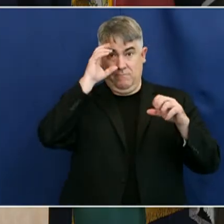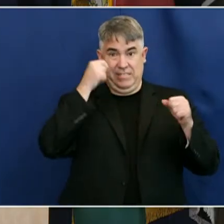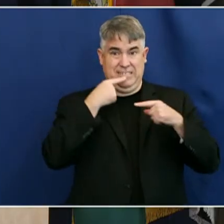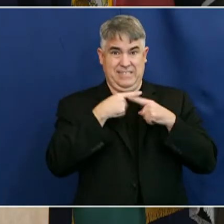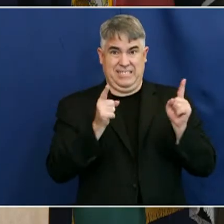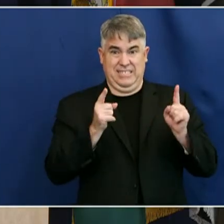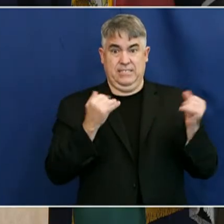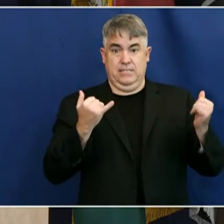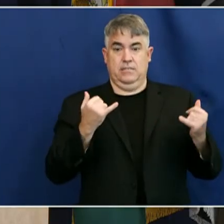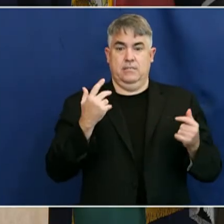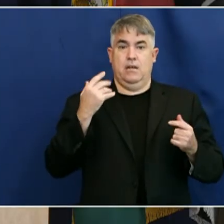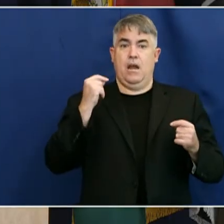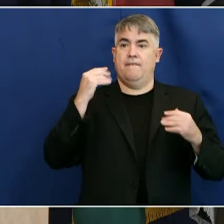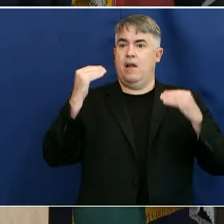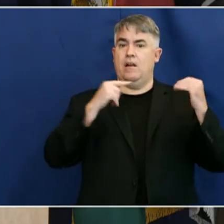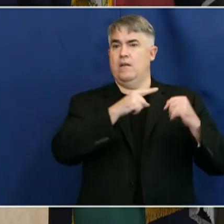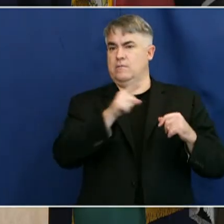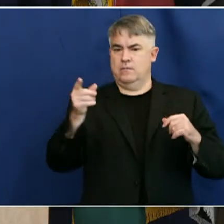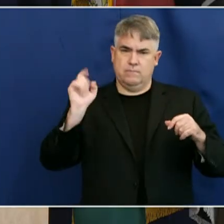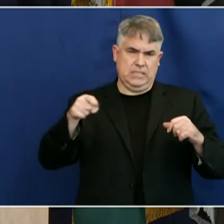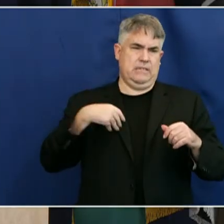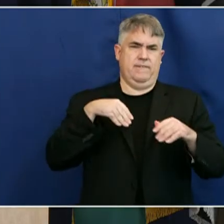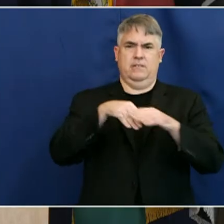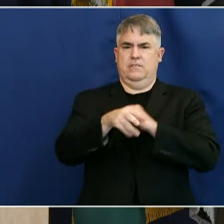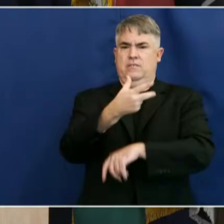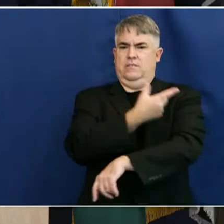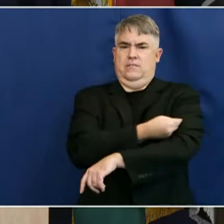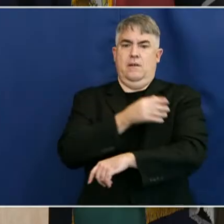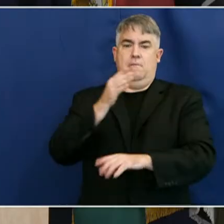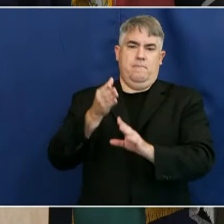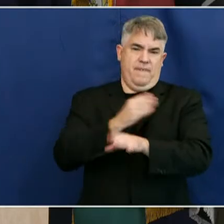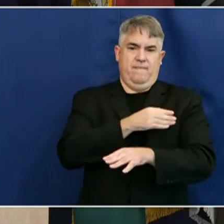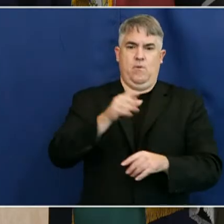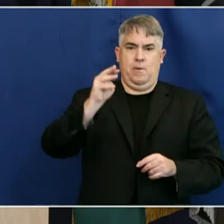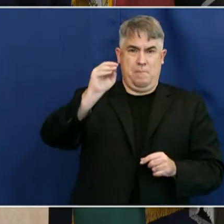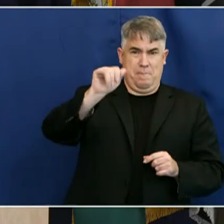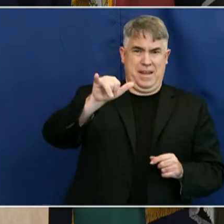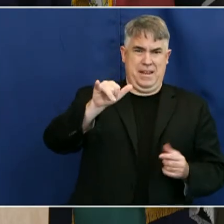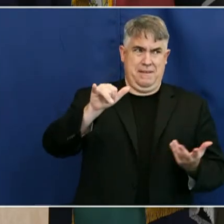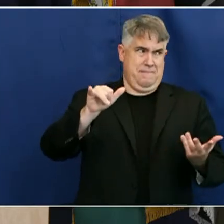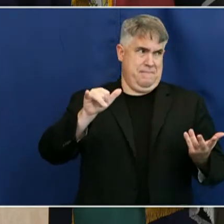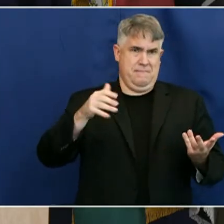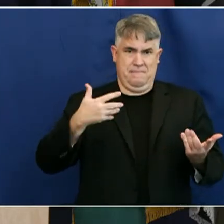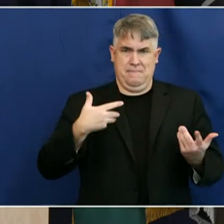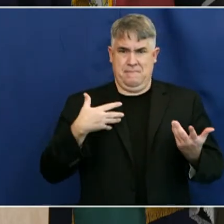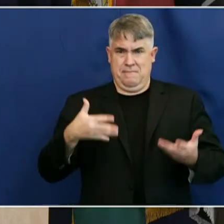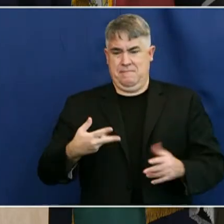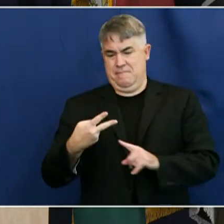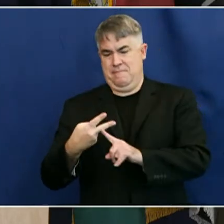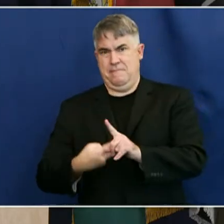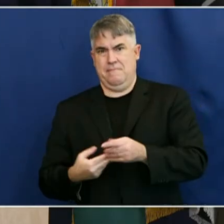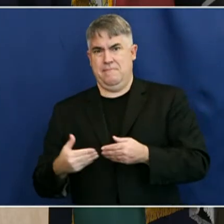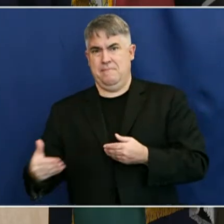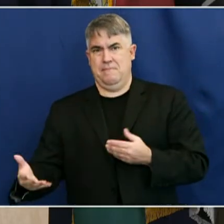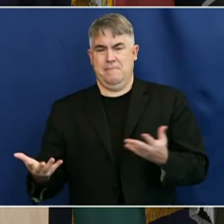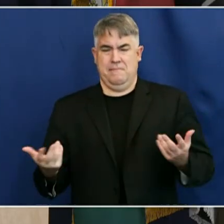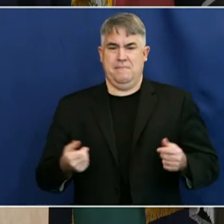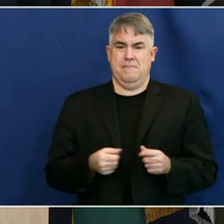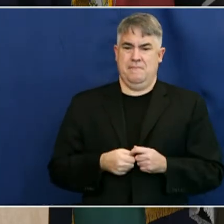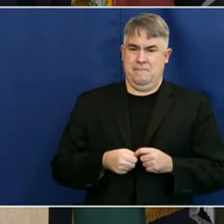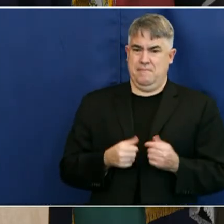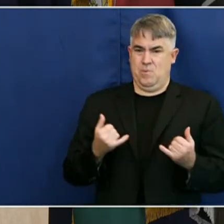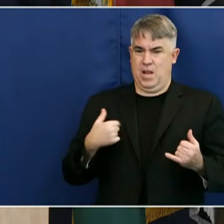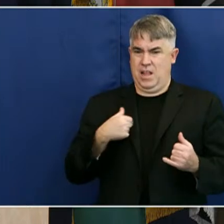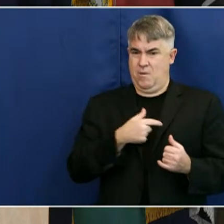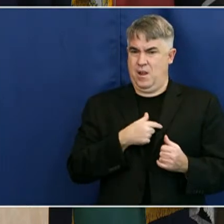wants a vaccine will have access to it. That's great. We're in March, so we need that to start trickling down here to the county so we